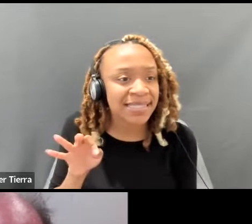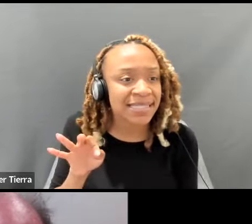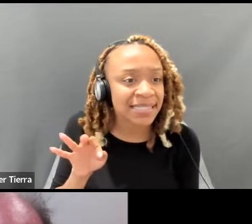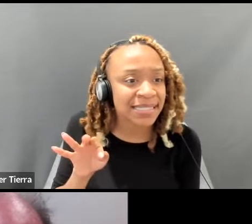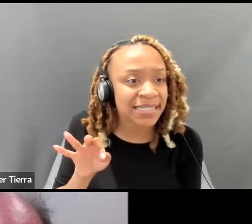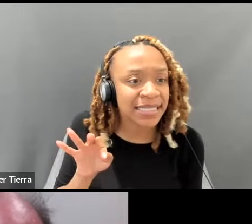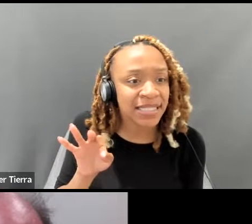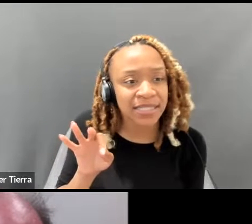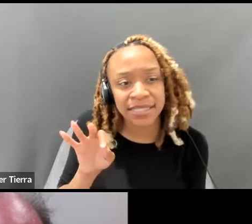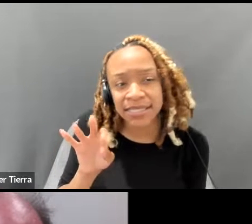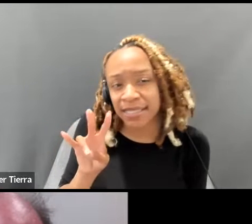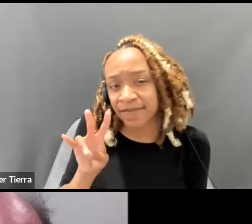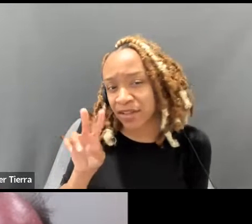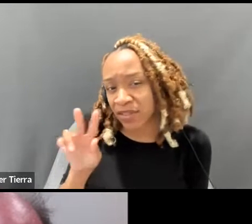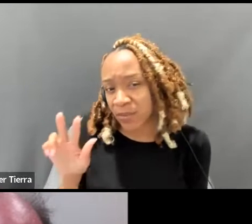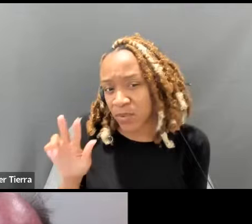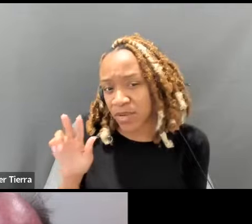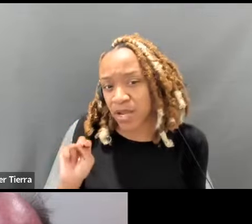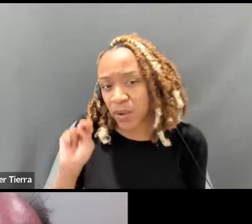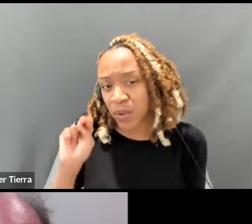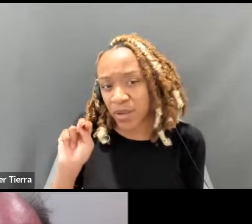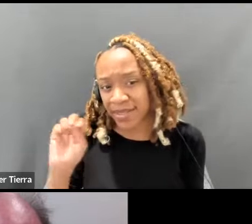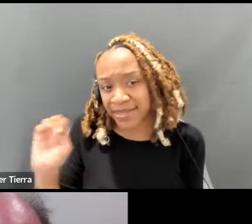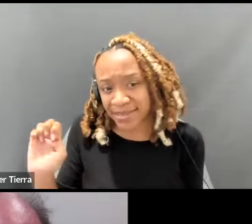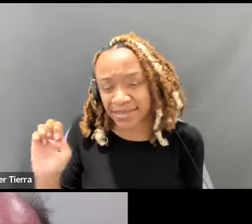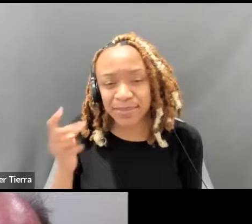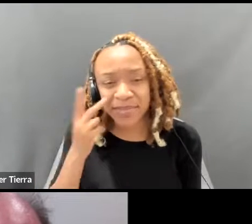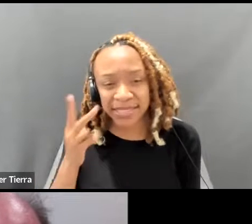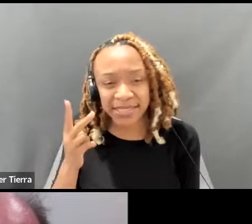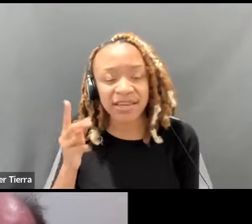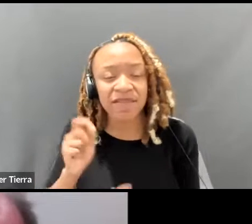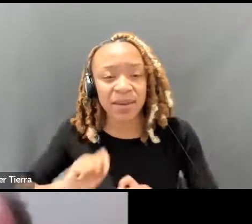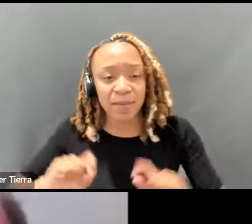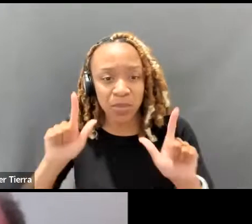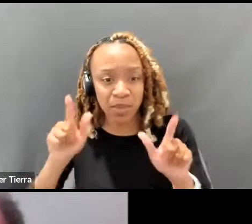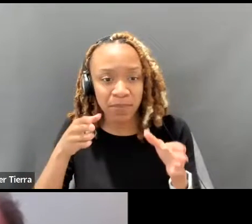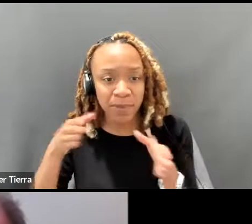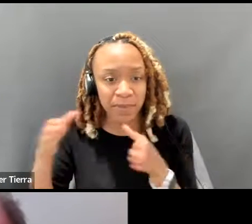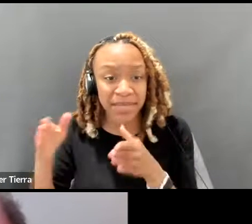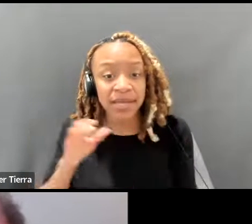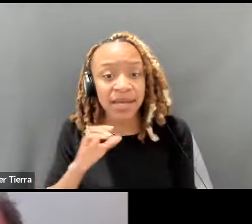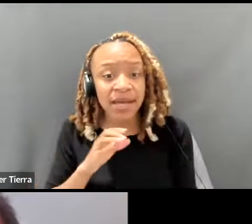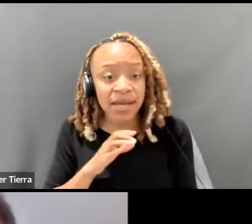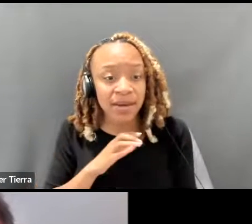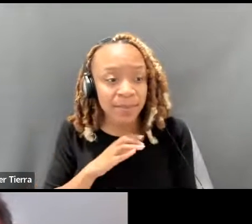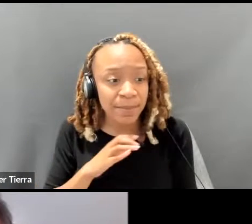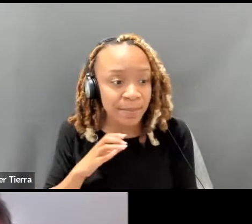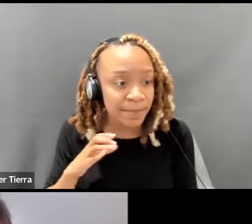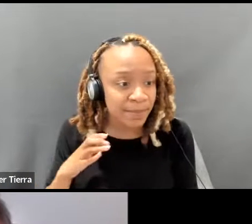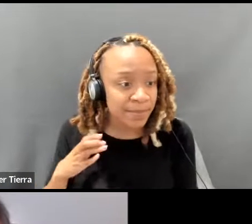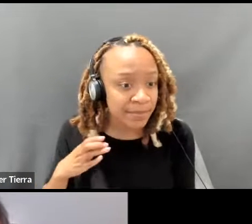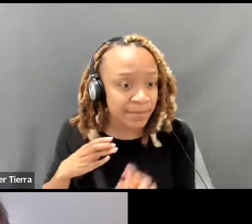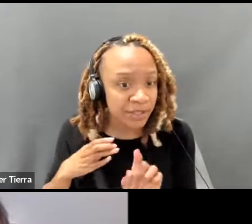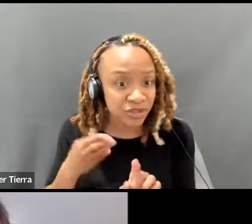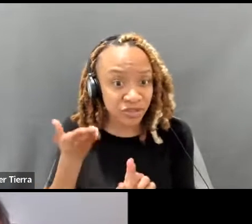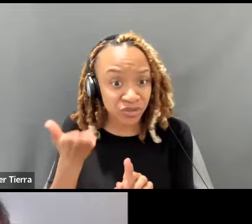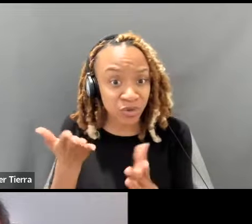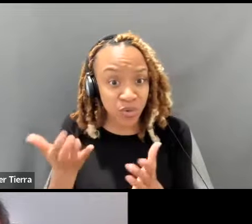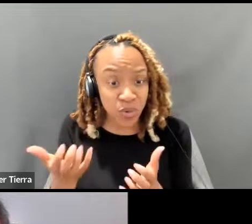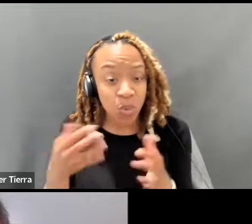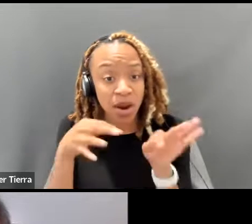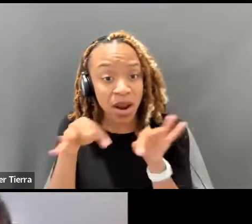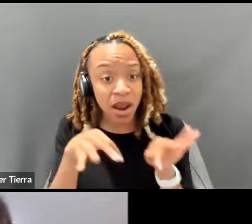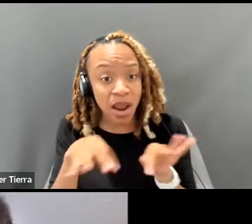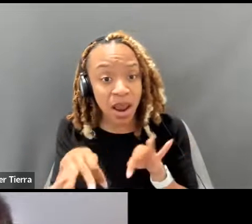can bring up the plans for that. And Commissioner, would you want to give a quick intro while I try to bring up some